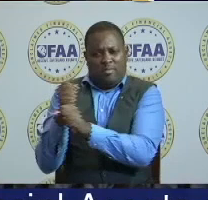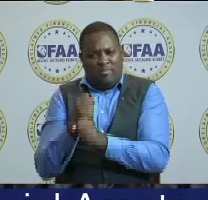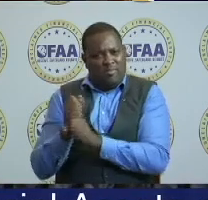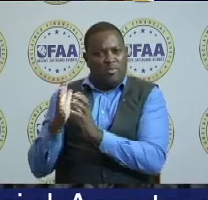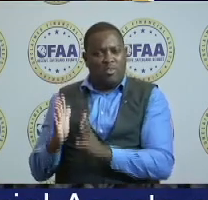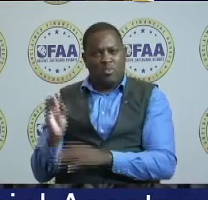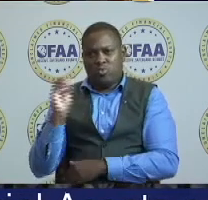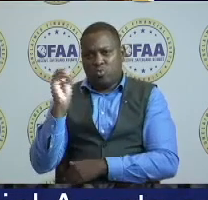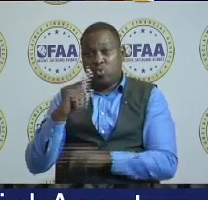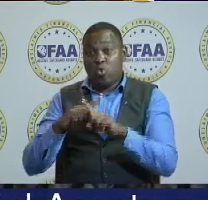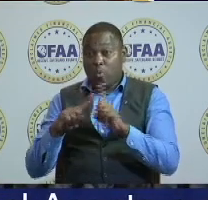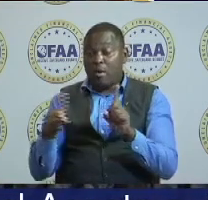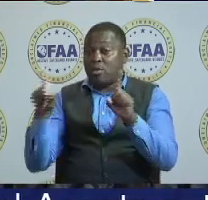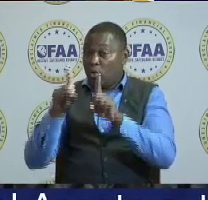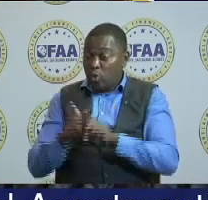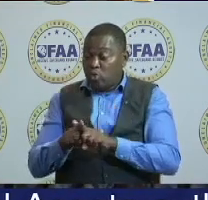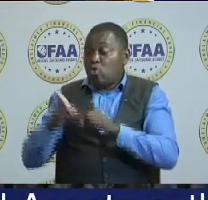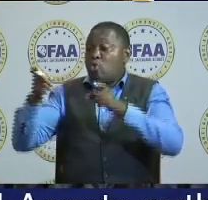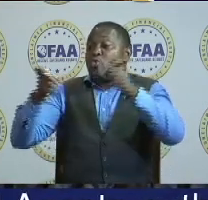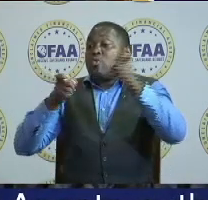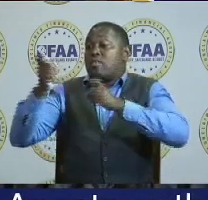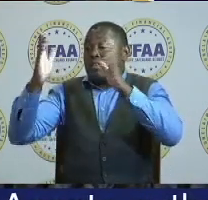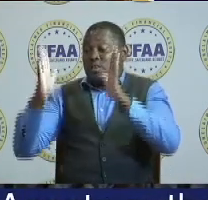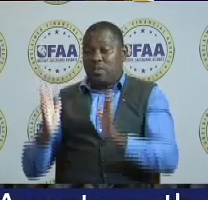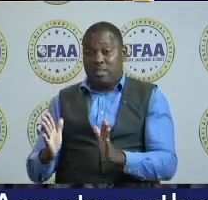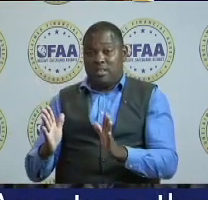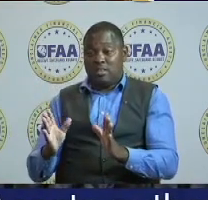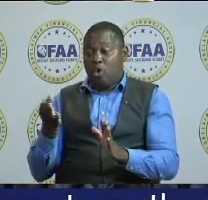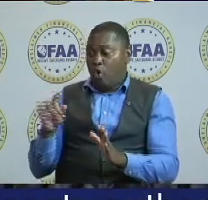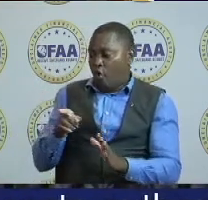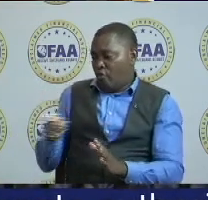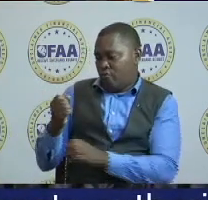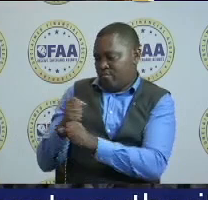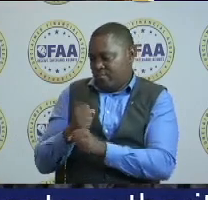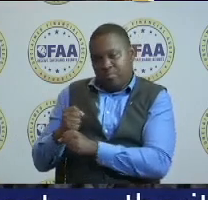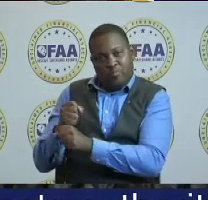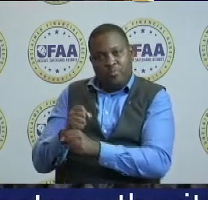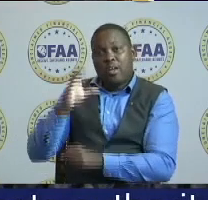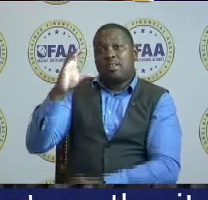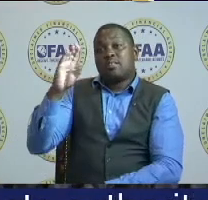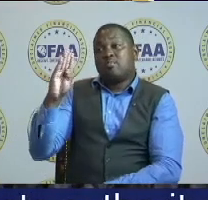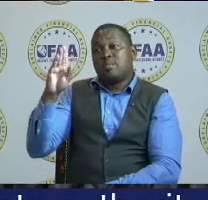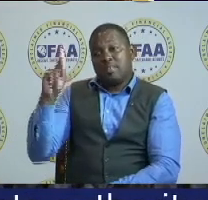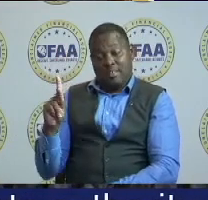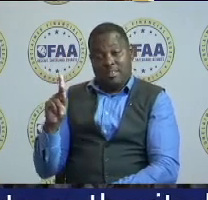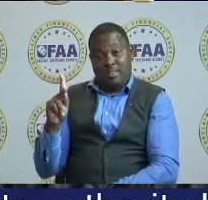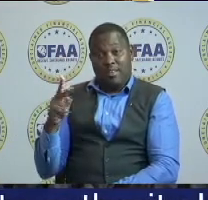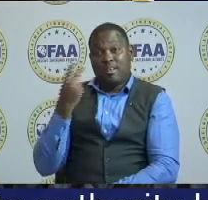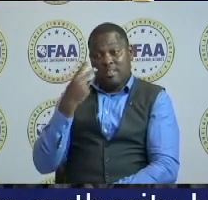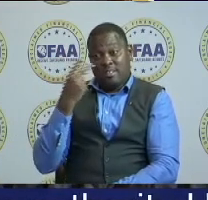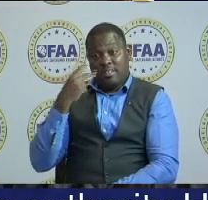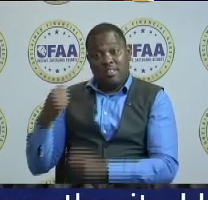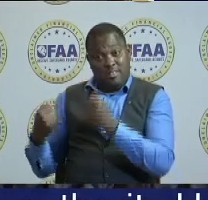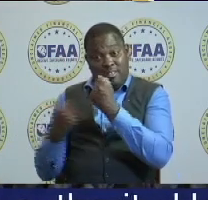also with the regulators of the holders, including the Central Bank of Kenya. You can see the support from